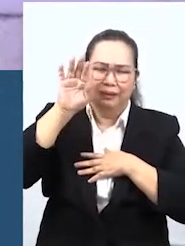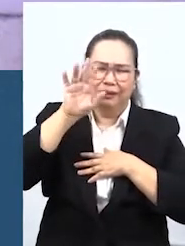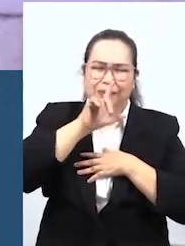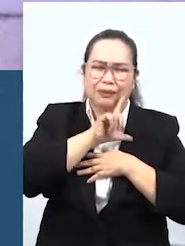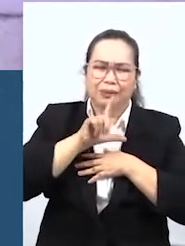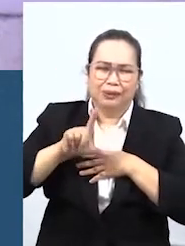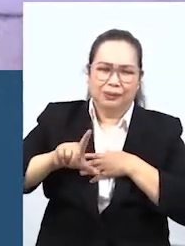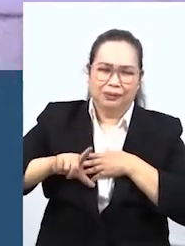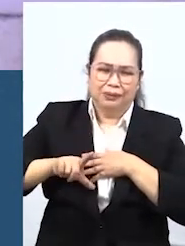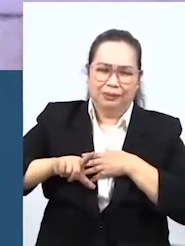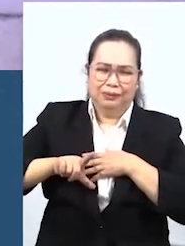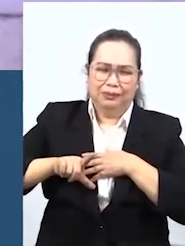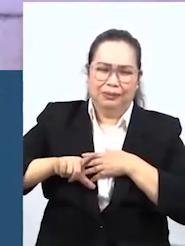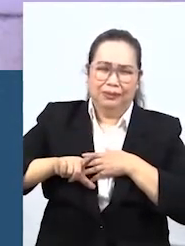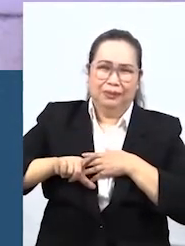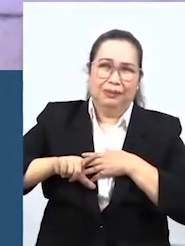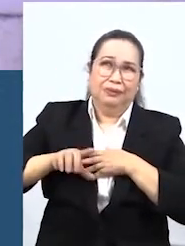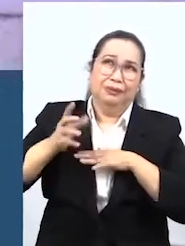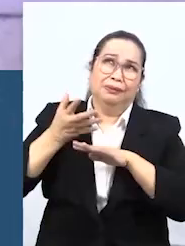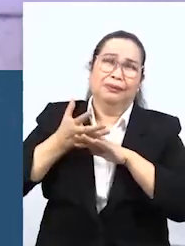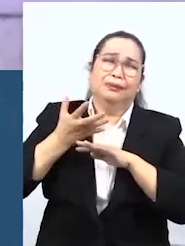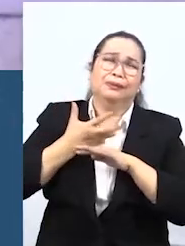Lord daya-daya